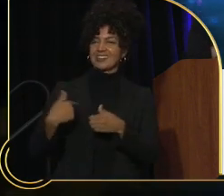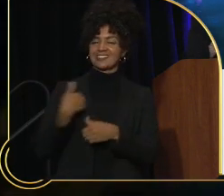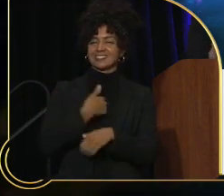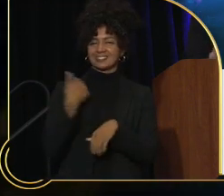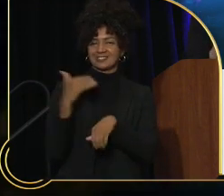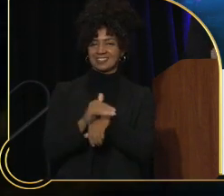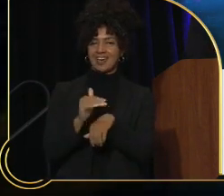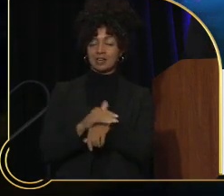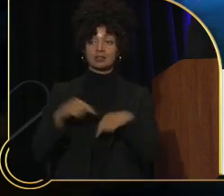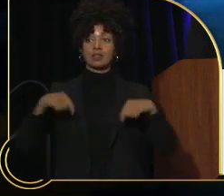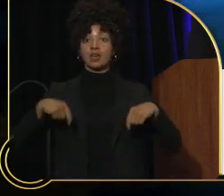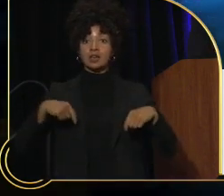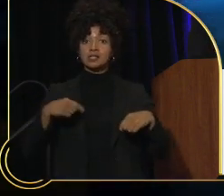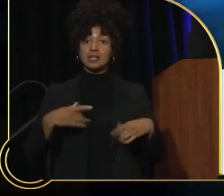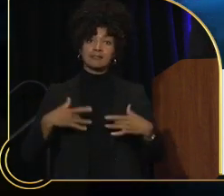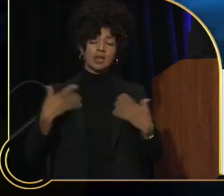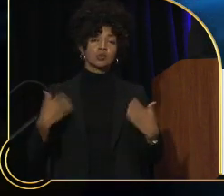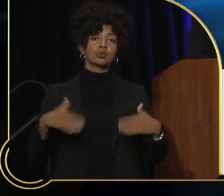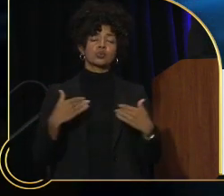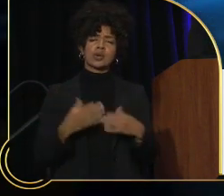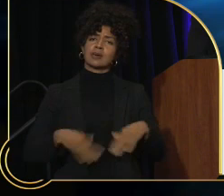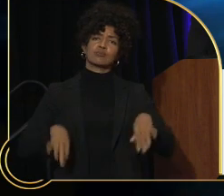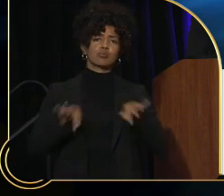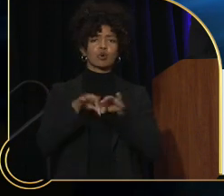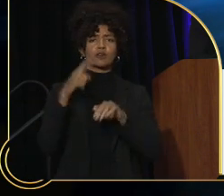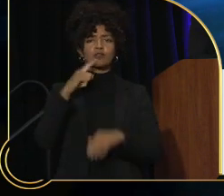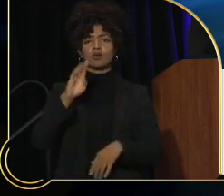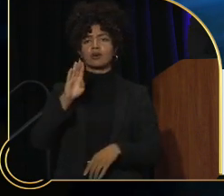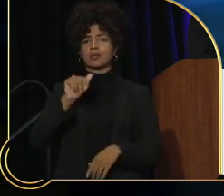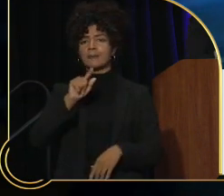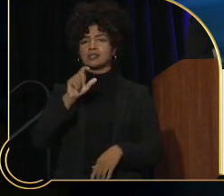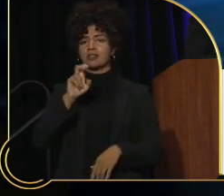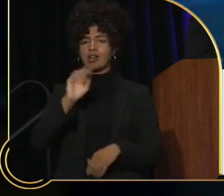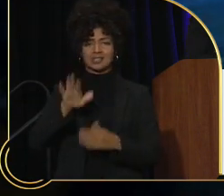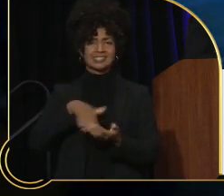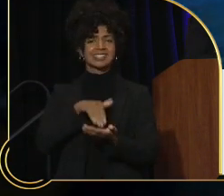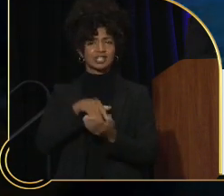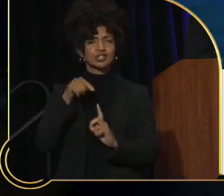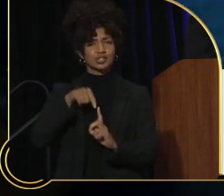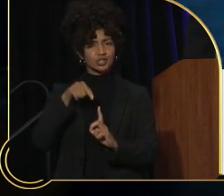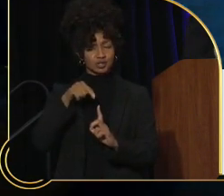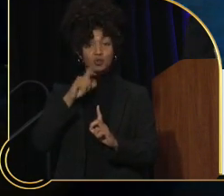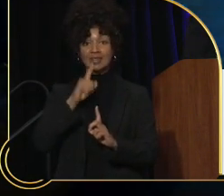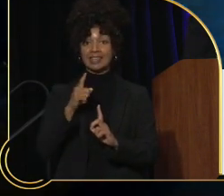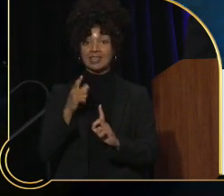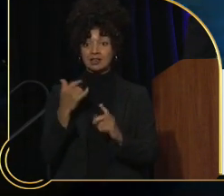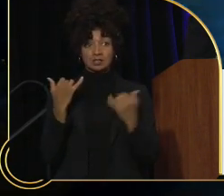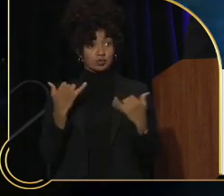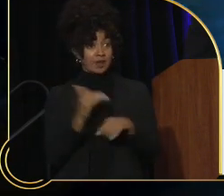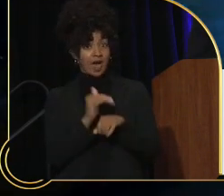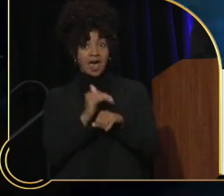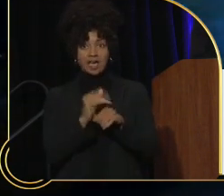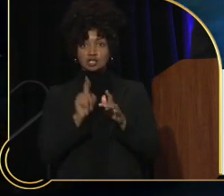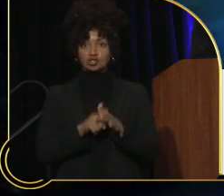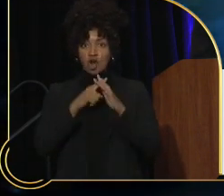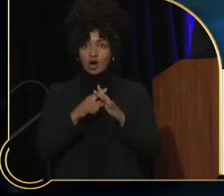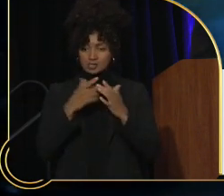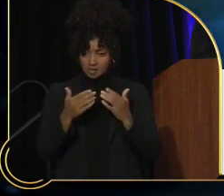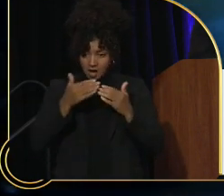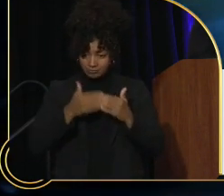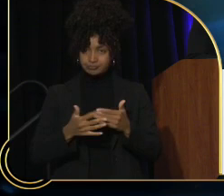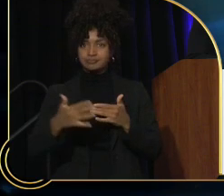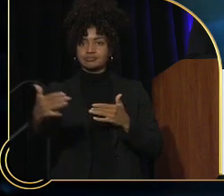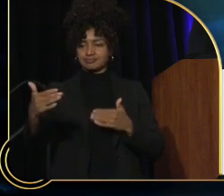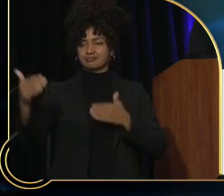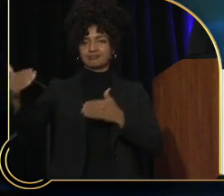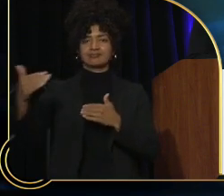really important event for the Bazelon Center as it kicks off our next 50 years. And I